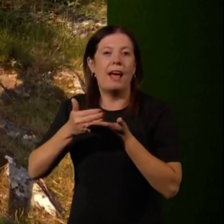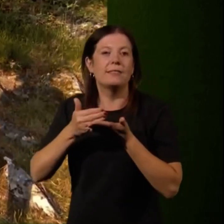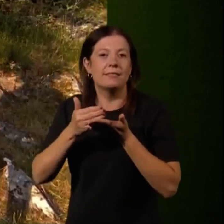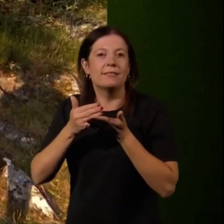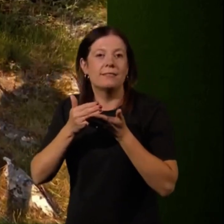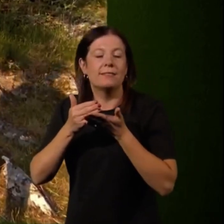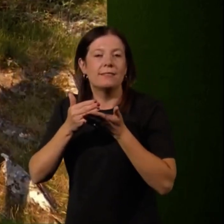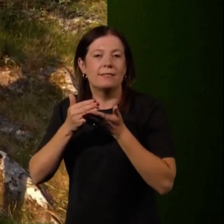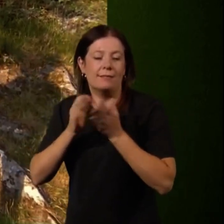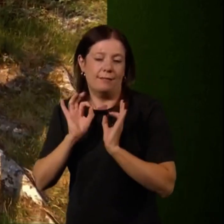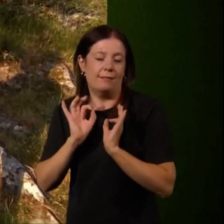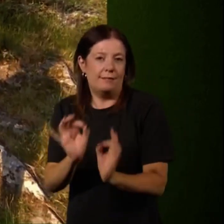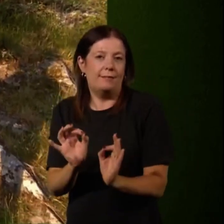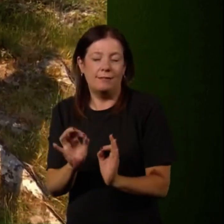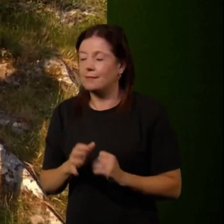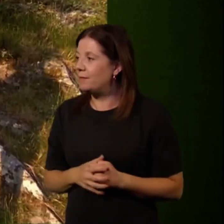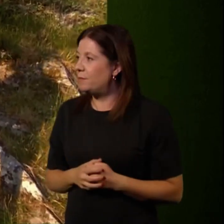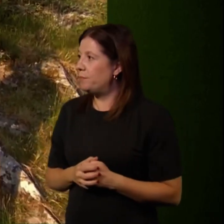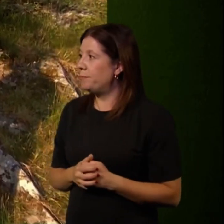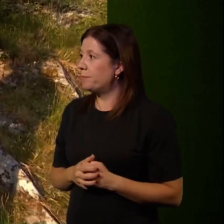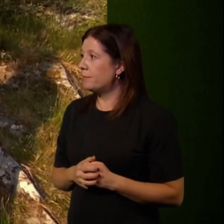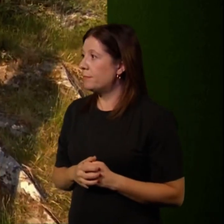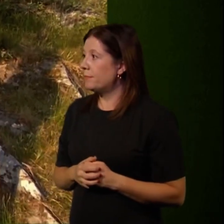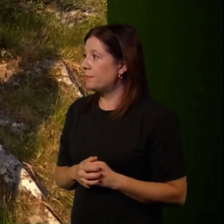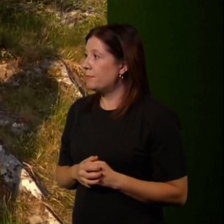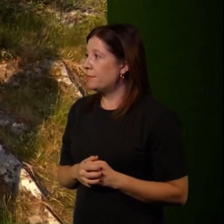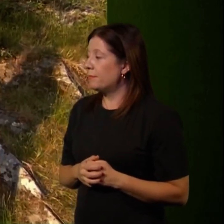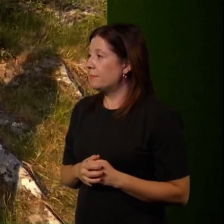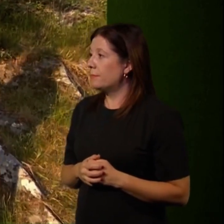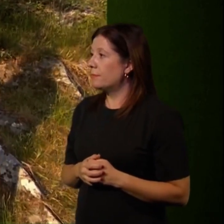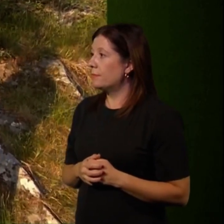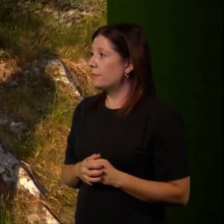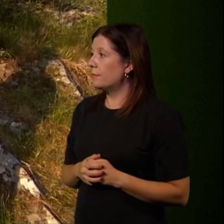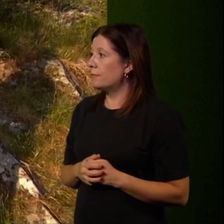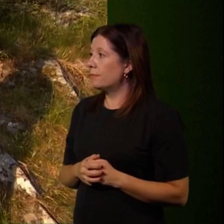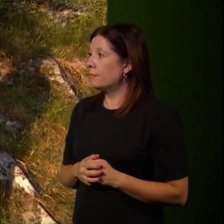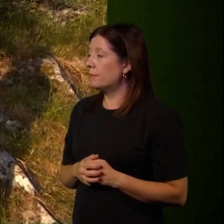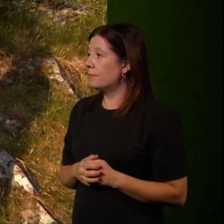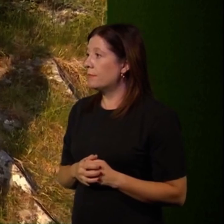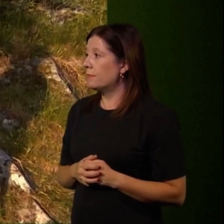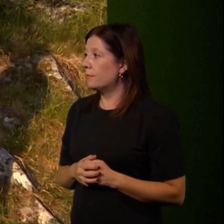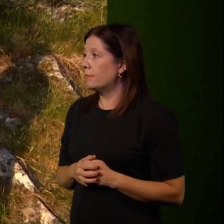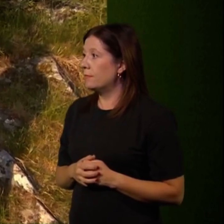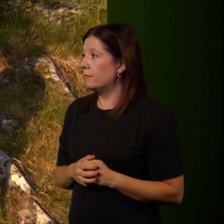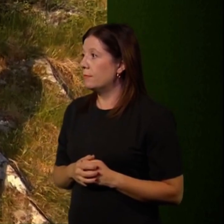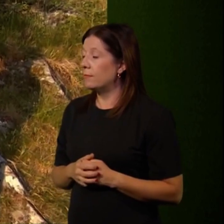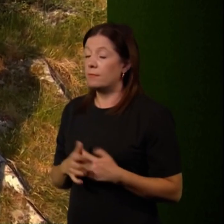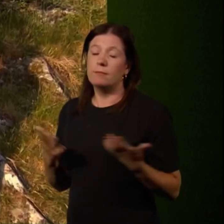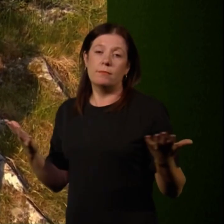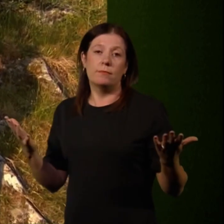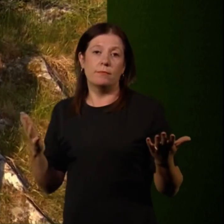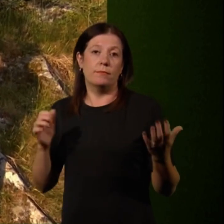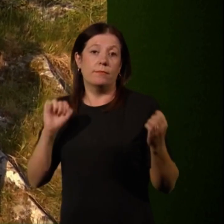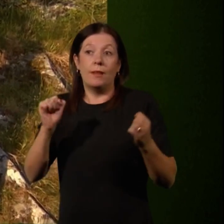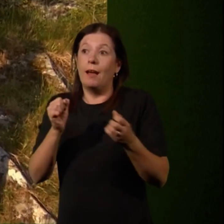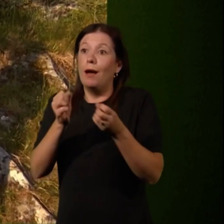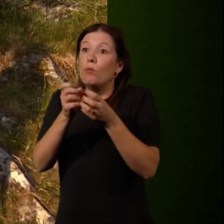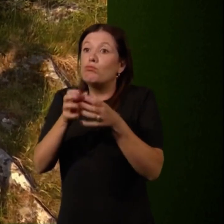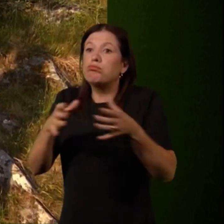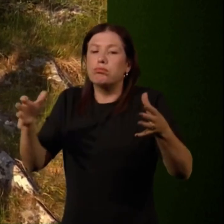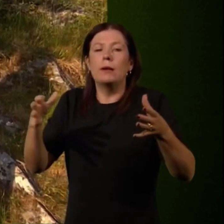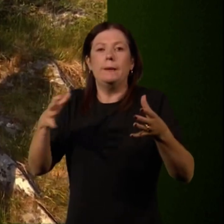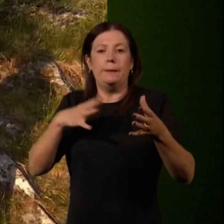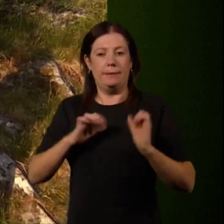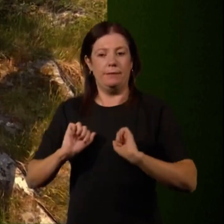a perfect windbreak for them. So a nest site, the perfect nest site, is crucial for the breeding success of these birds,